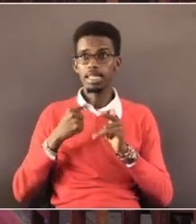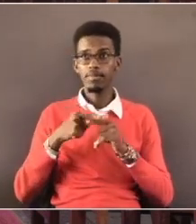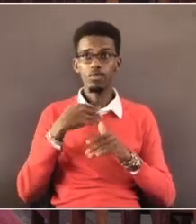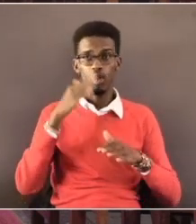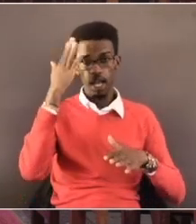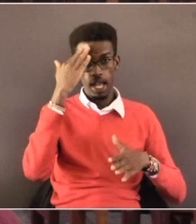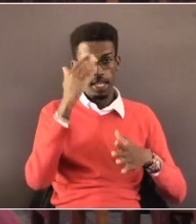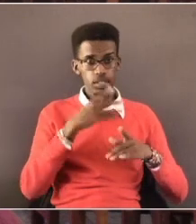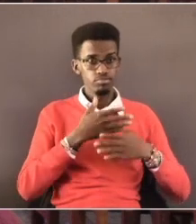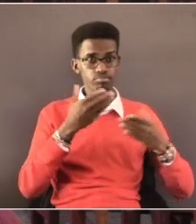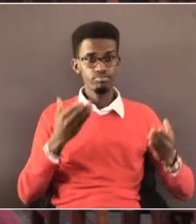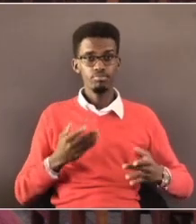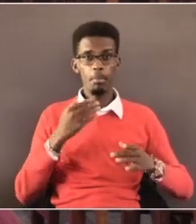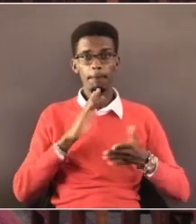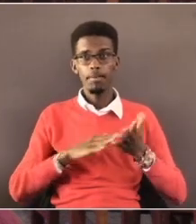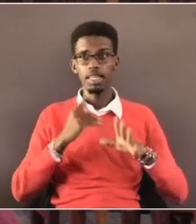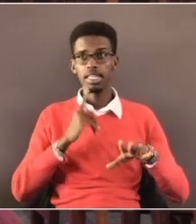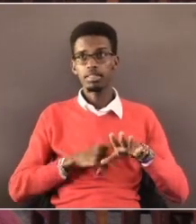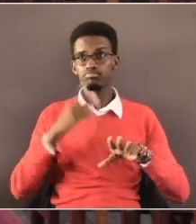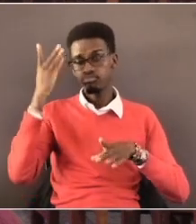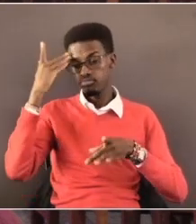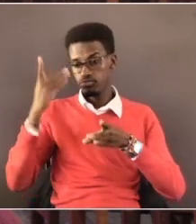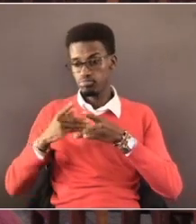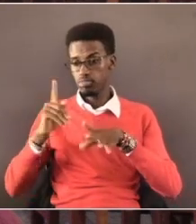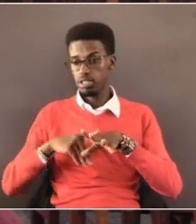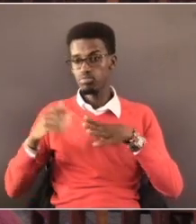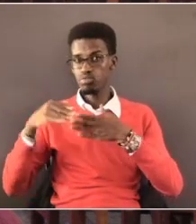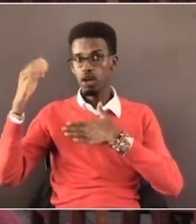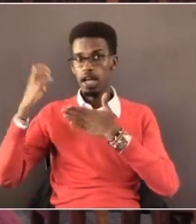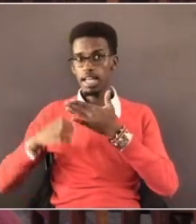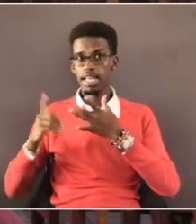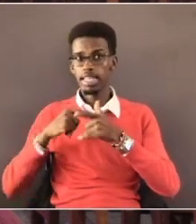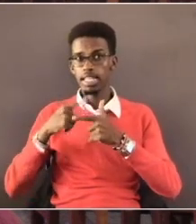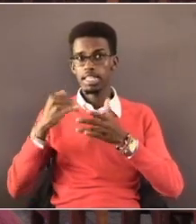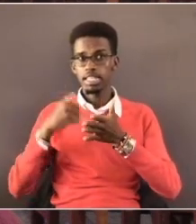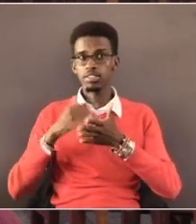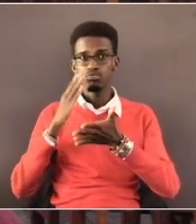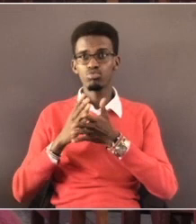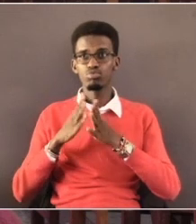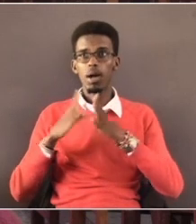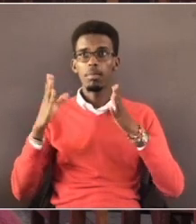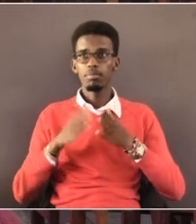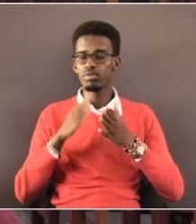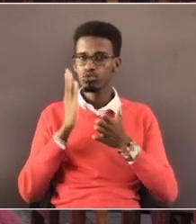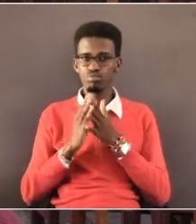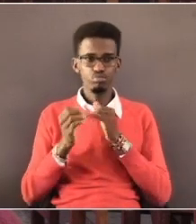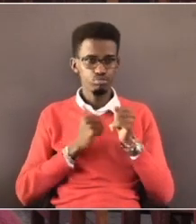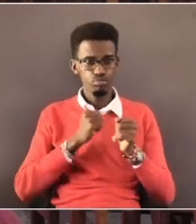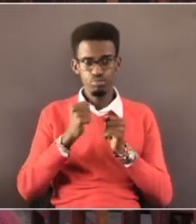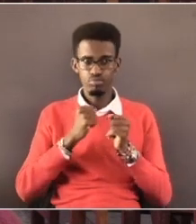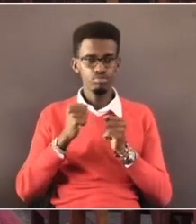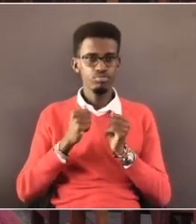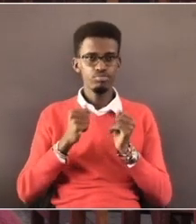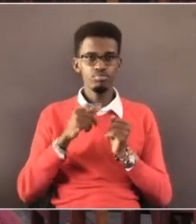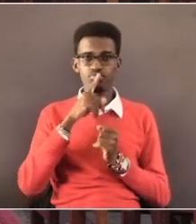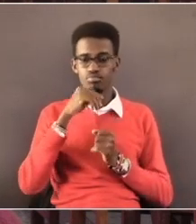get to know them. So by the time you decide when to end, and usually it is a big fight.